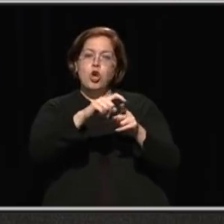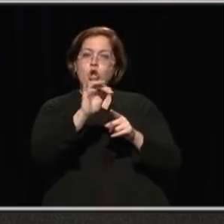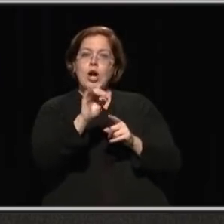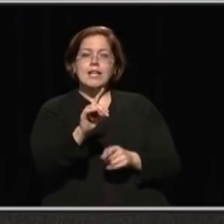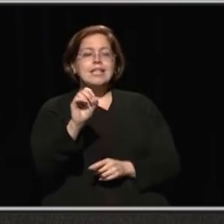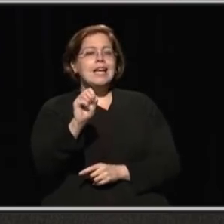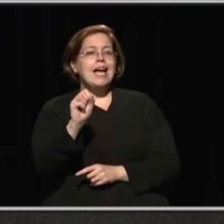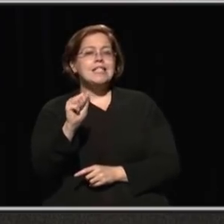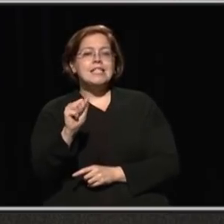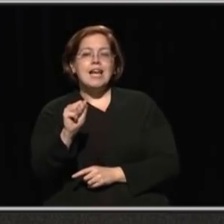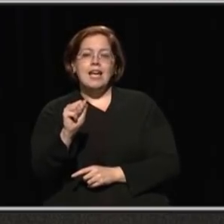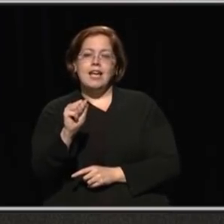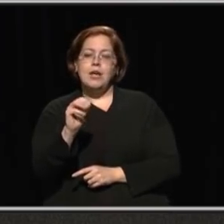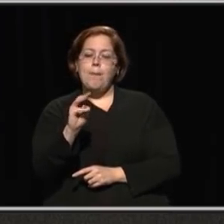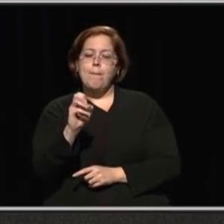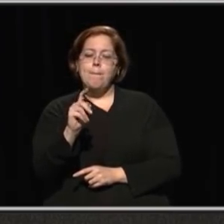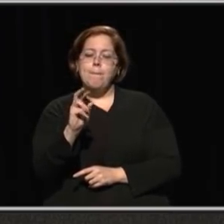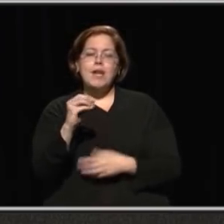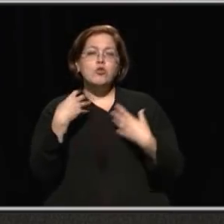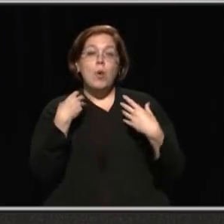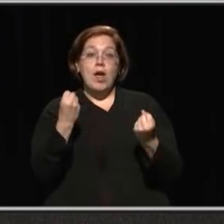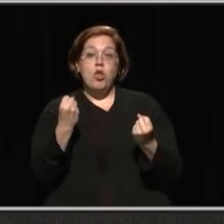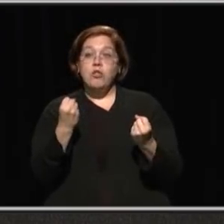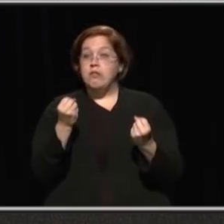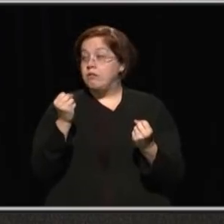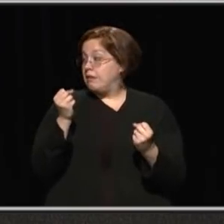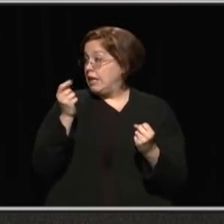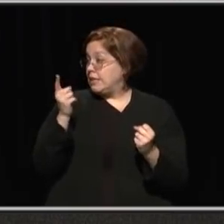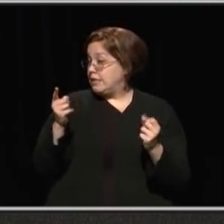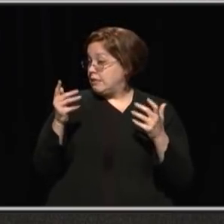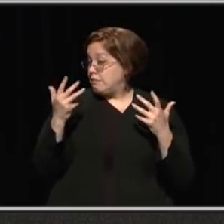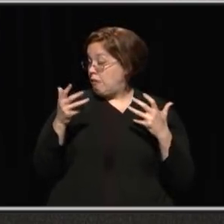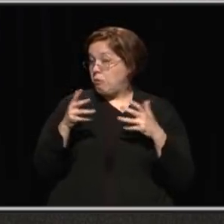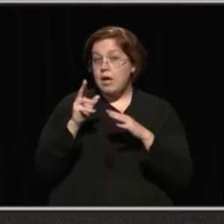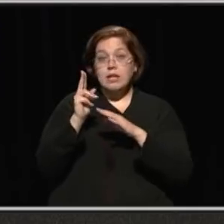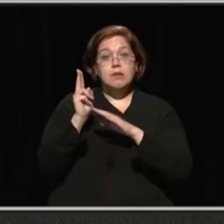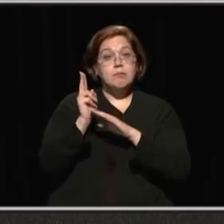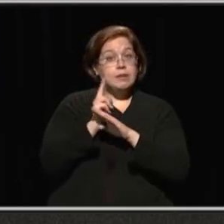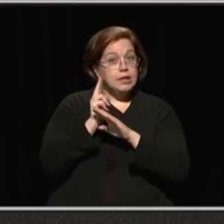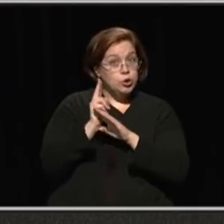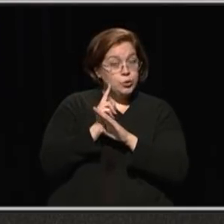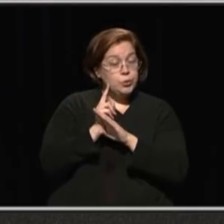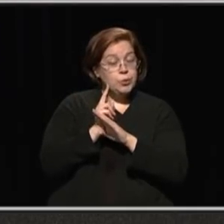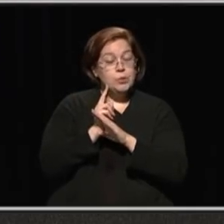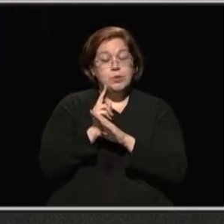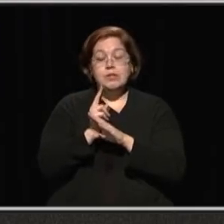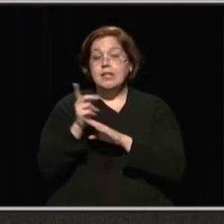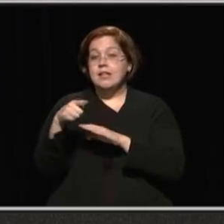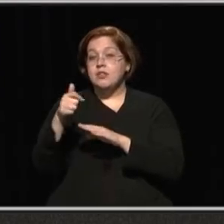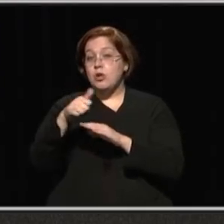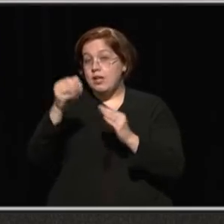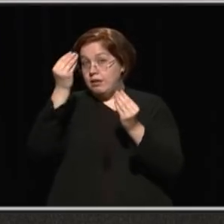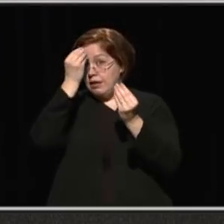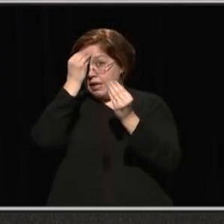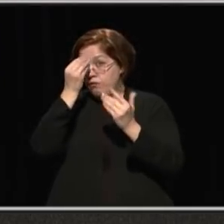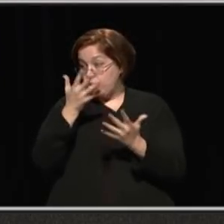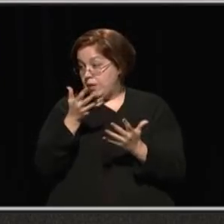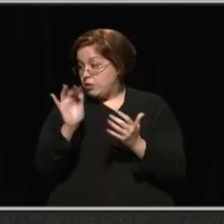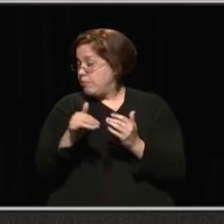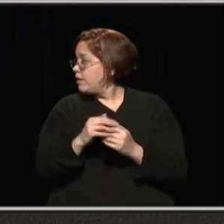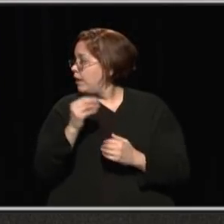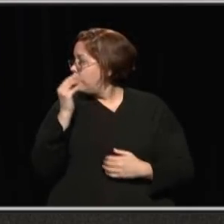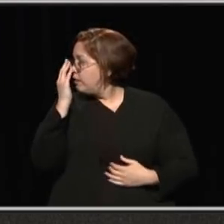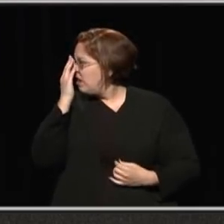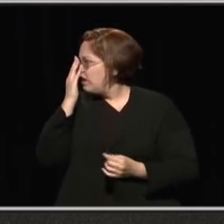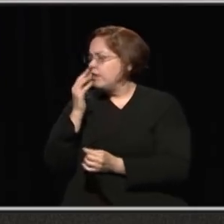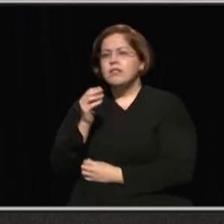Metro Health that was pushed out. Is this currently already being used, and is Is there any update on that?